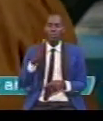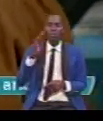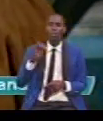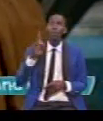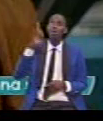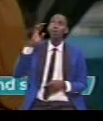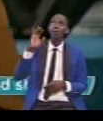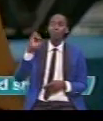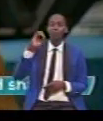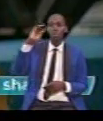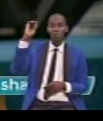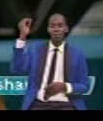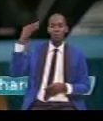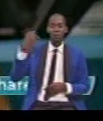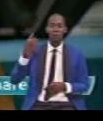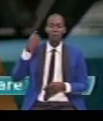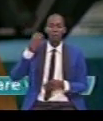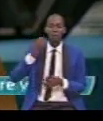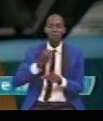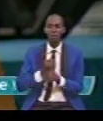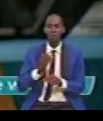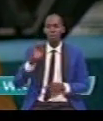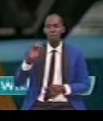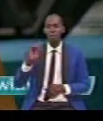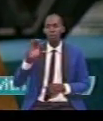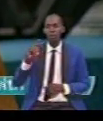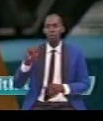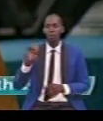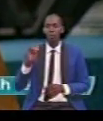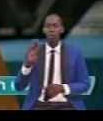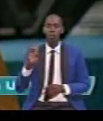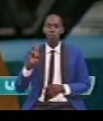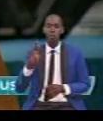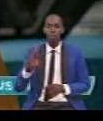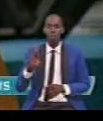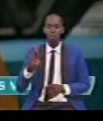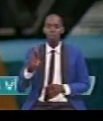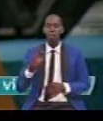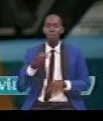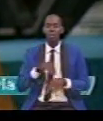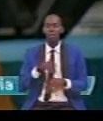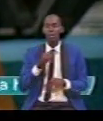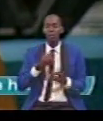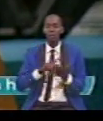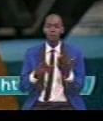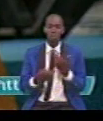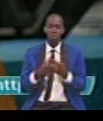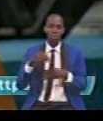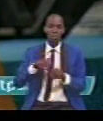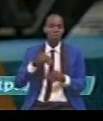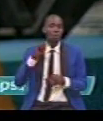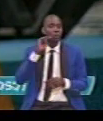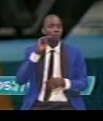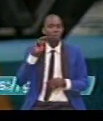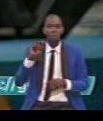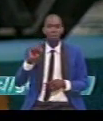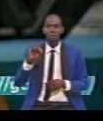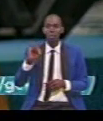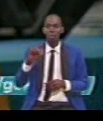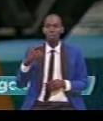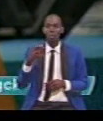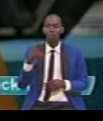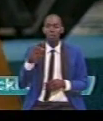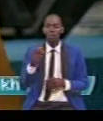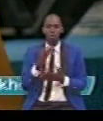grace, last year in October, at a crusade in Nigeria, a person of a